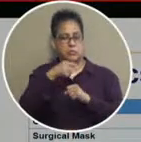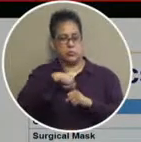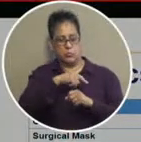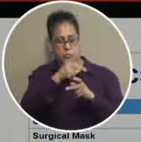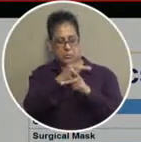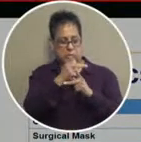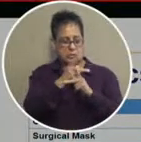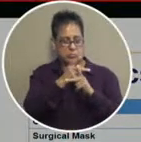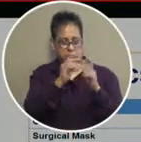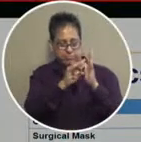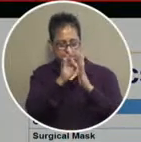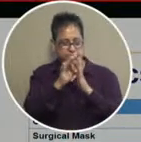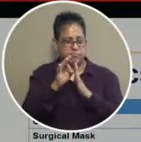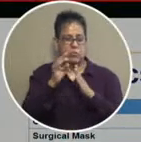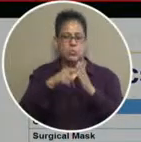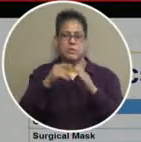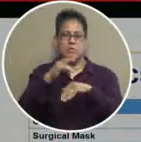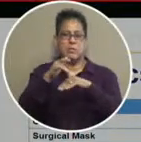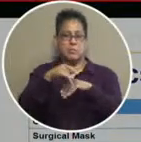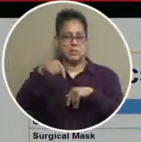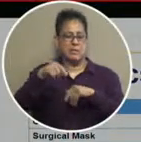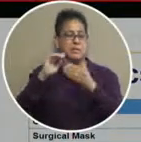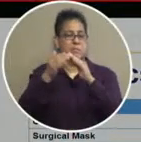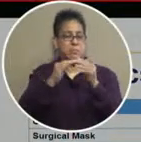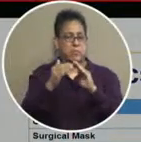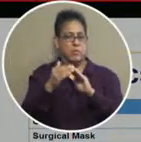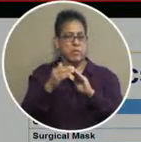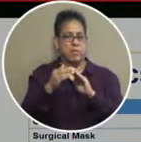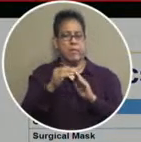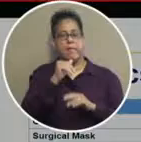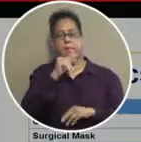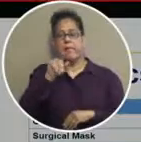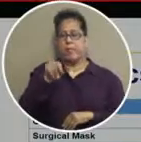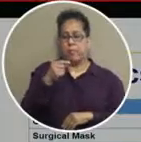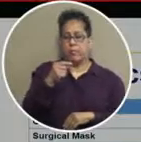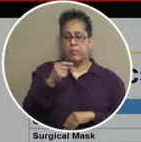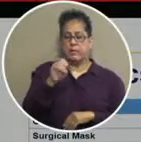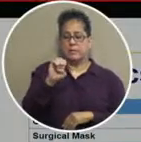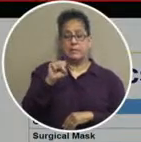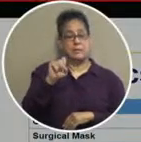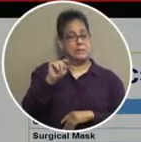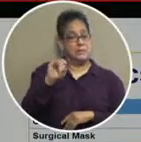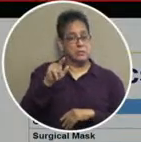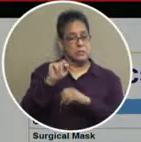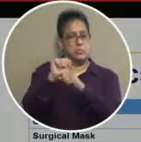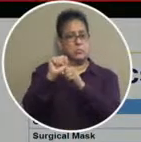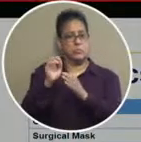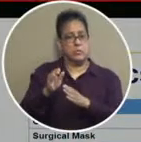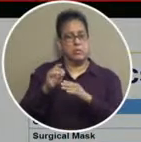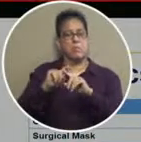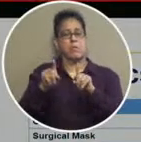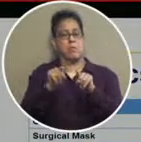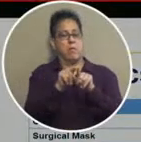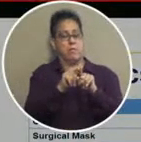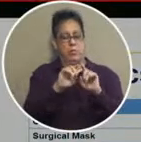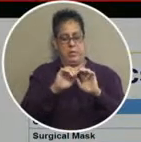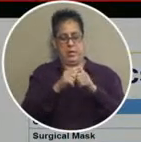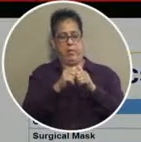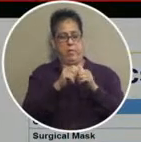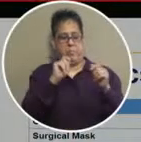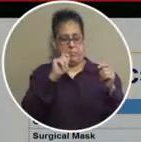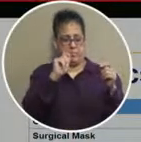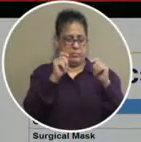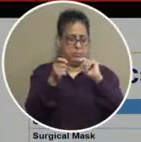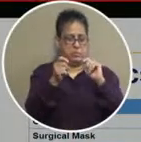of what we had available within our community, not only for our essential workers, but also looking at how we were shifting